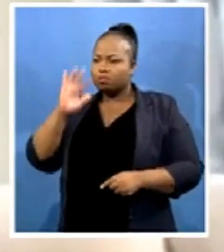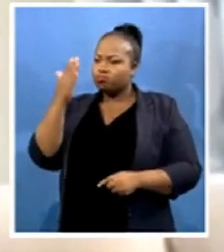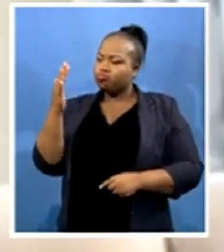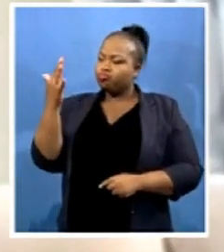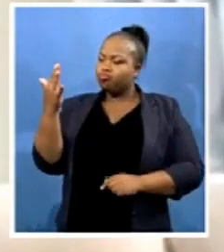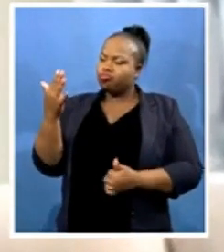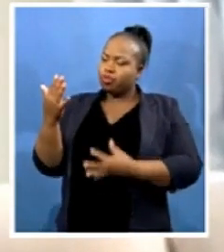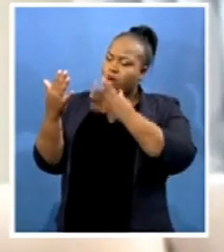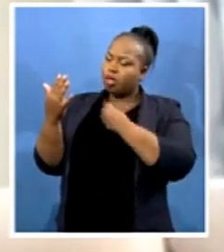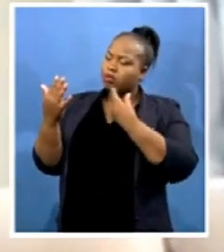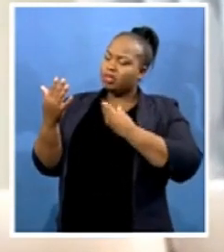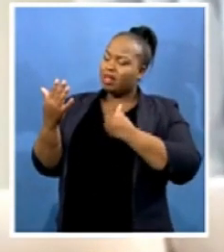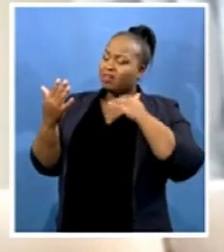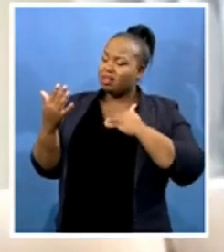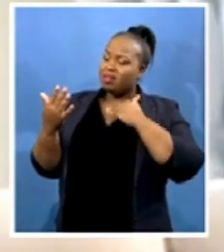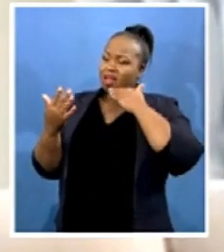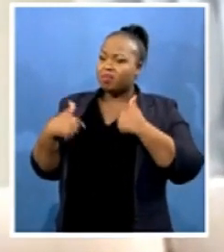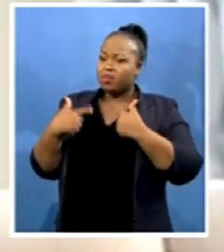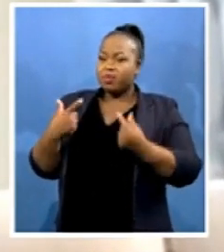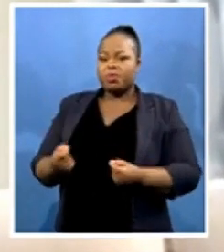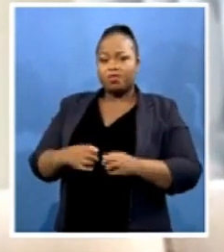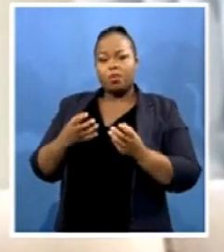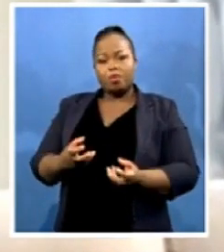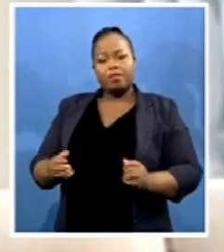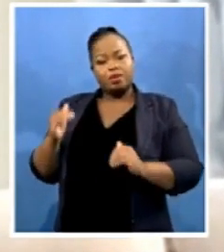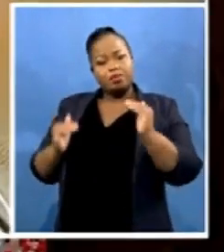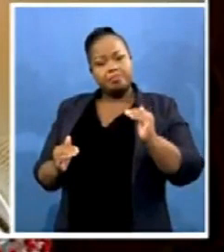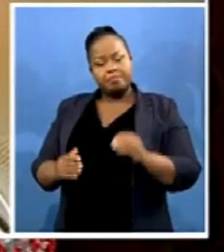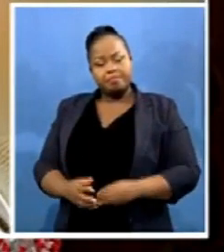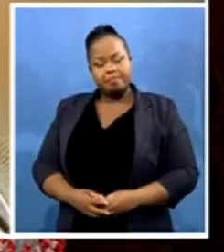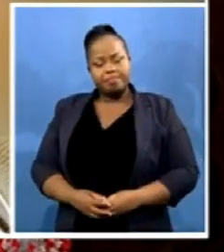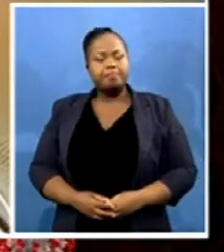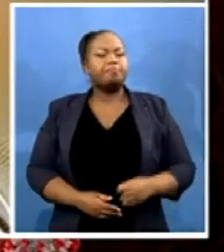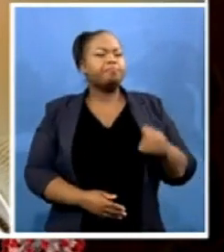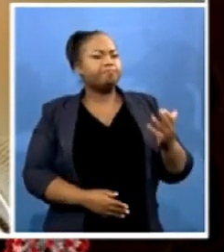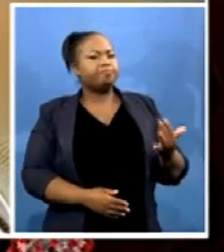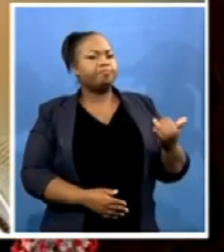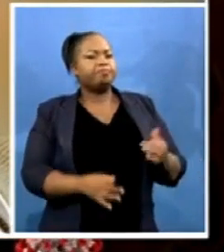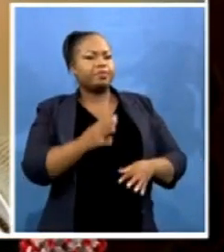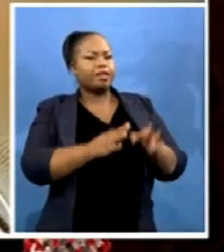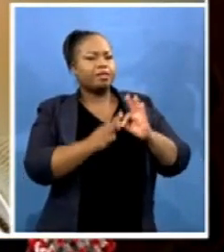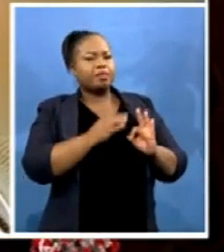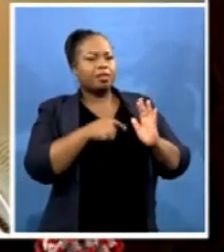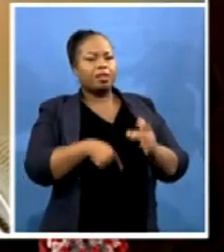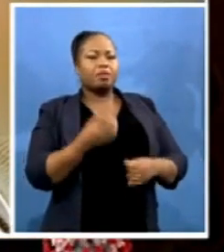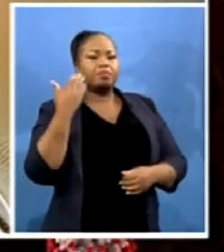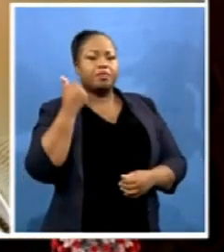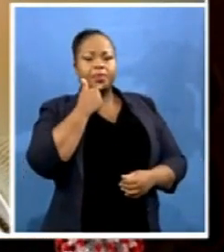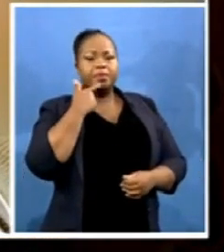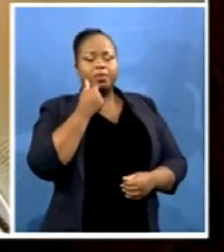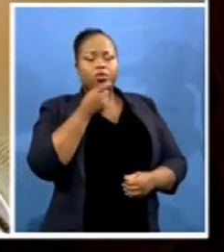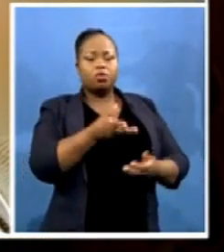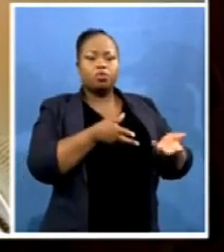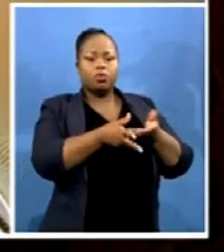with poverty and inequality? So talk to us about this last conversation that you had with Mr. Goldberg